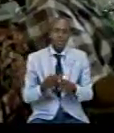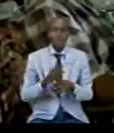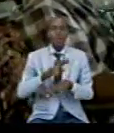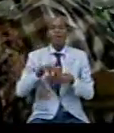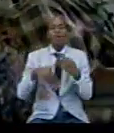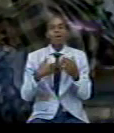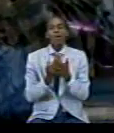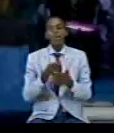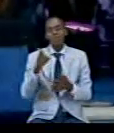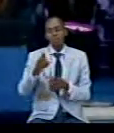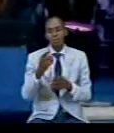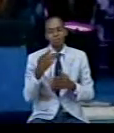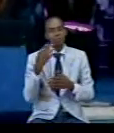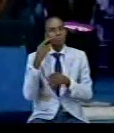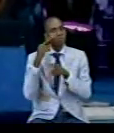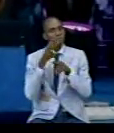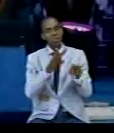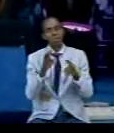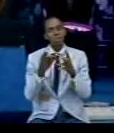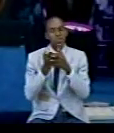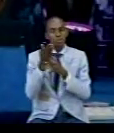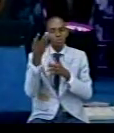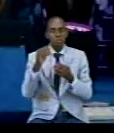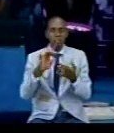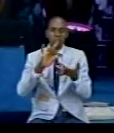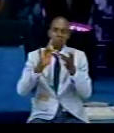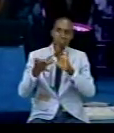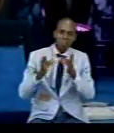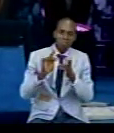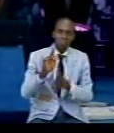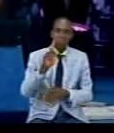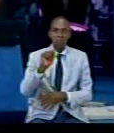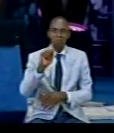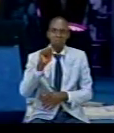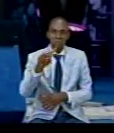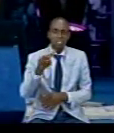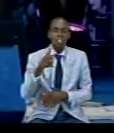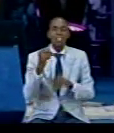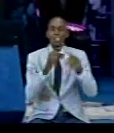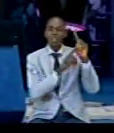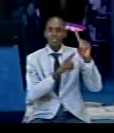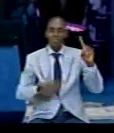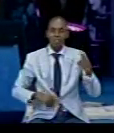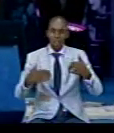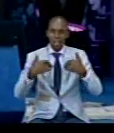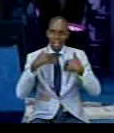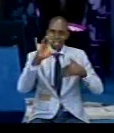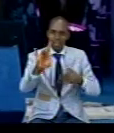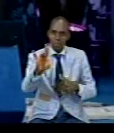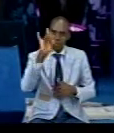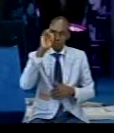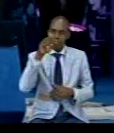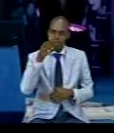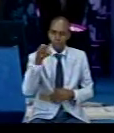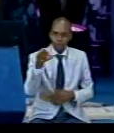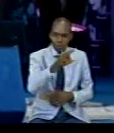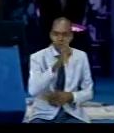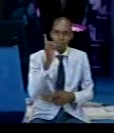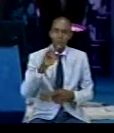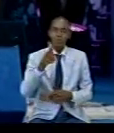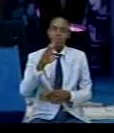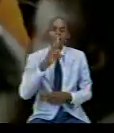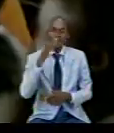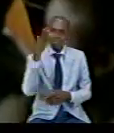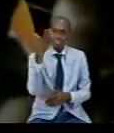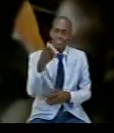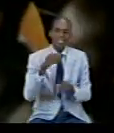all those over the radio, over the television, the Lord has located you where you are.